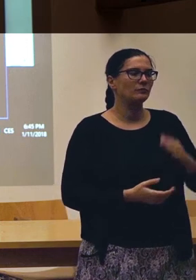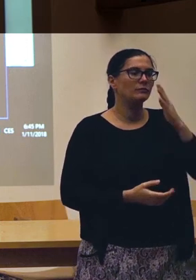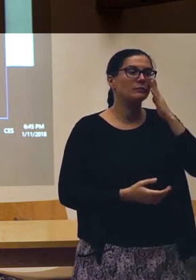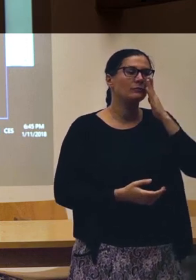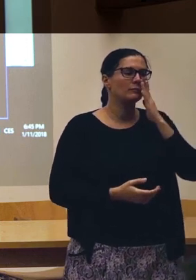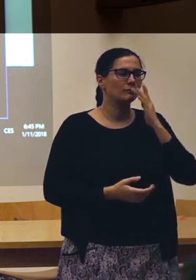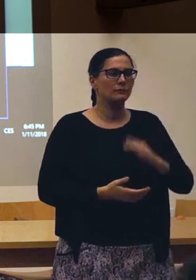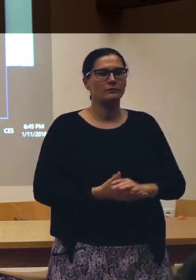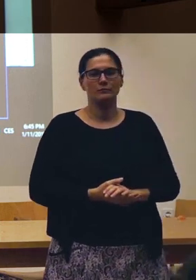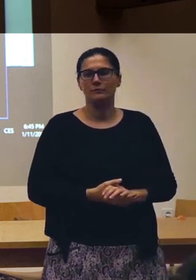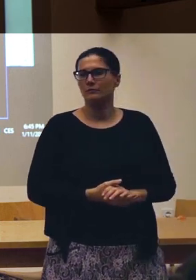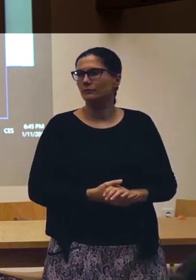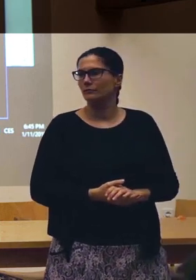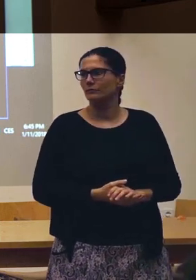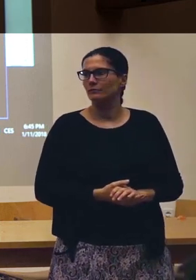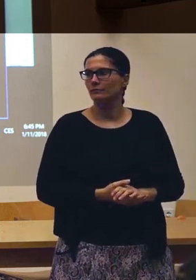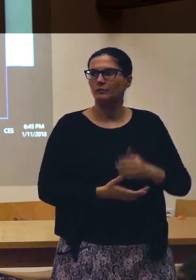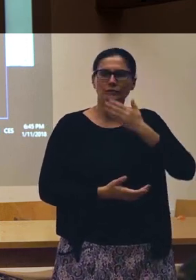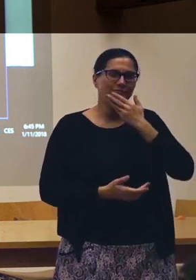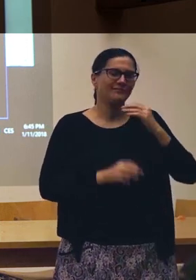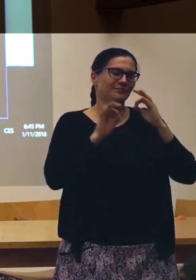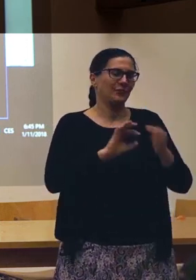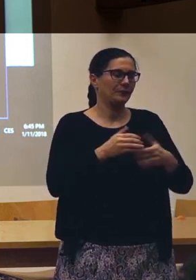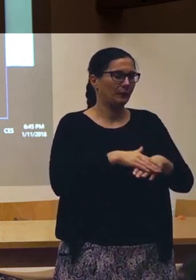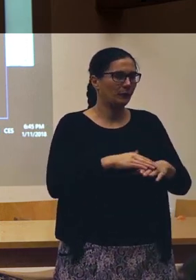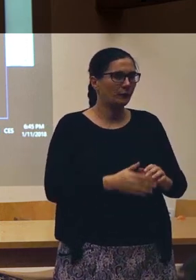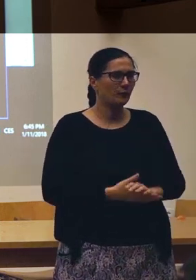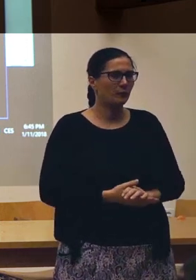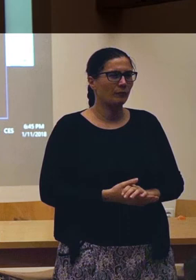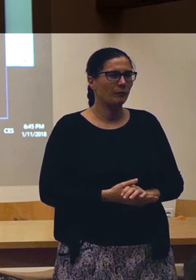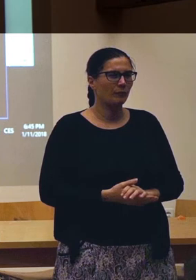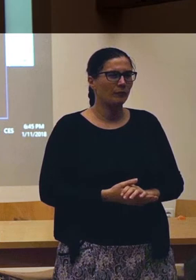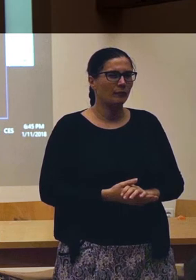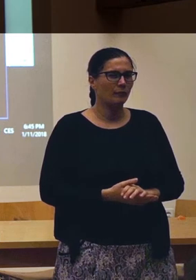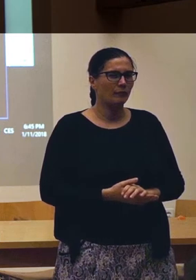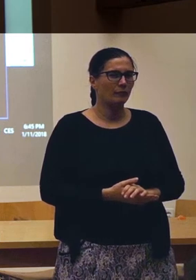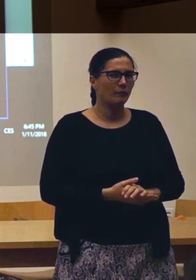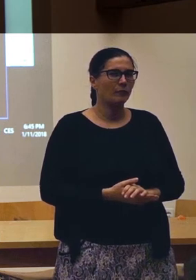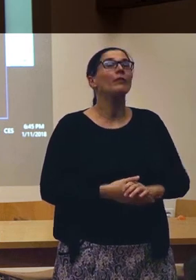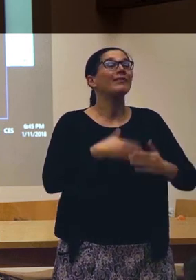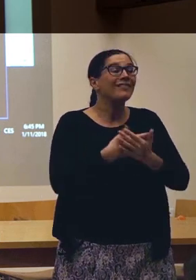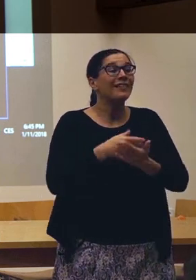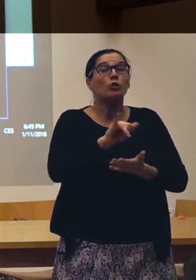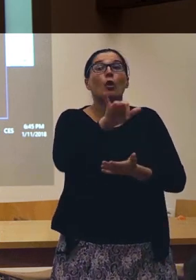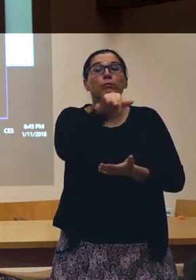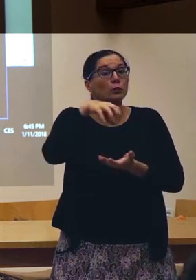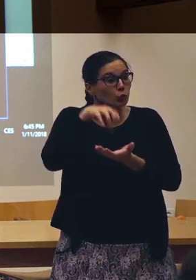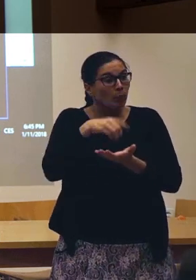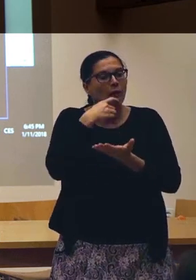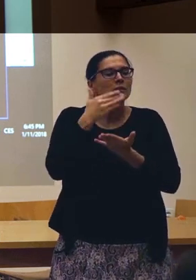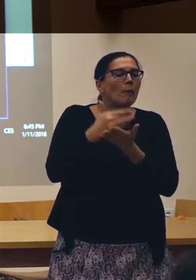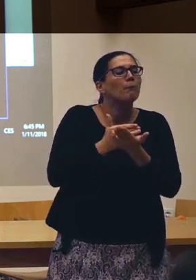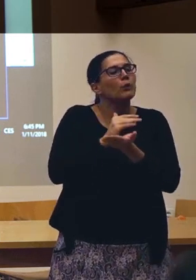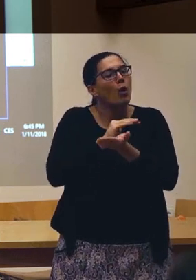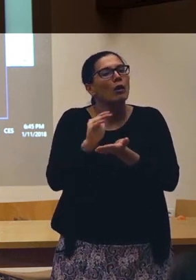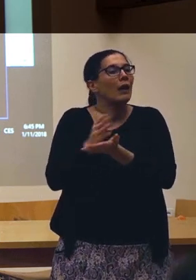And you're never gonna know the end of the talk. So you need to ask the institutional person to bring him or her on board.